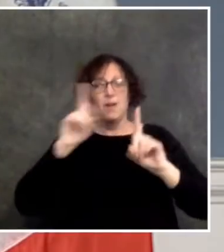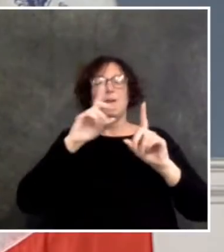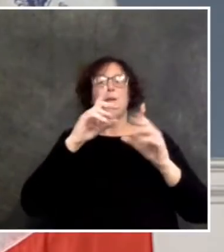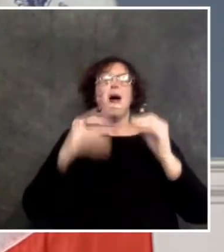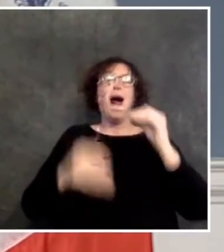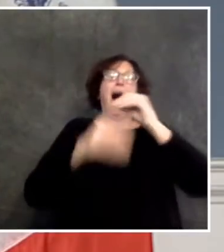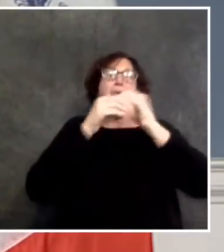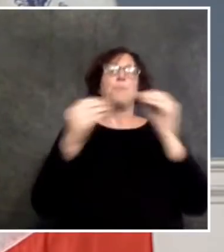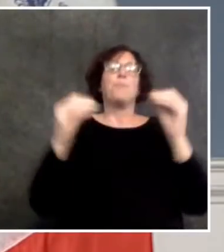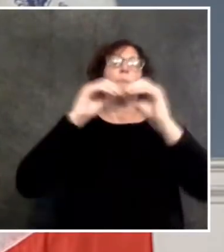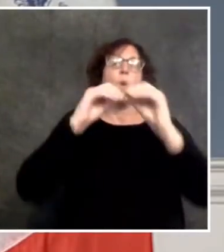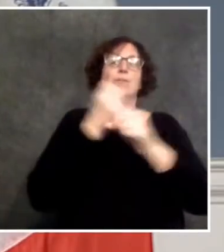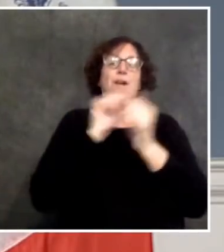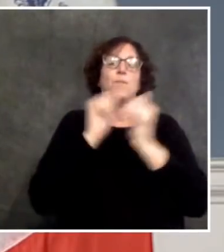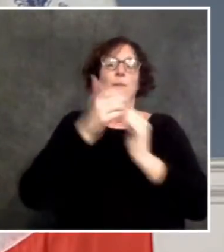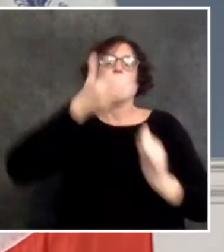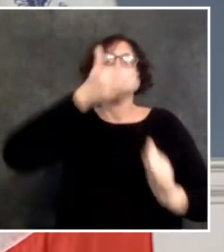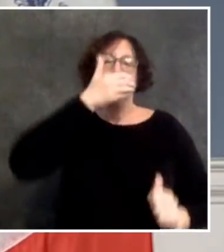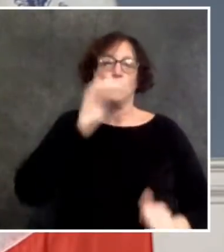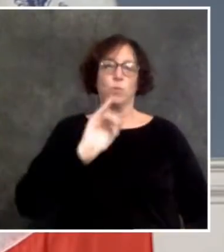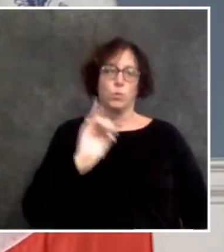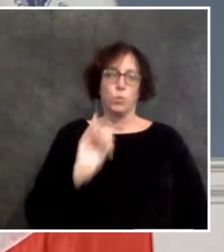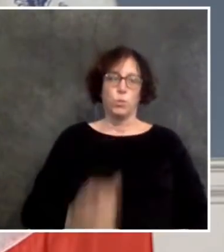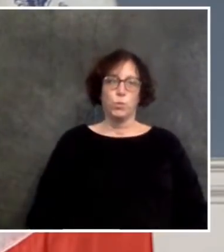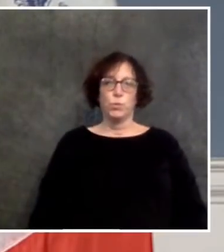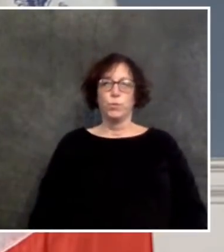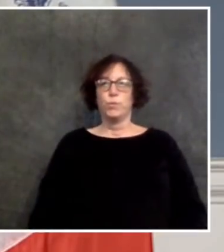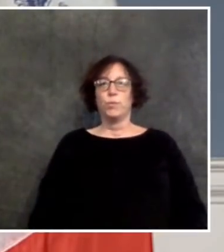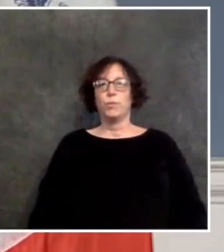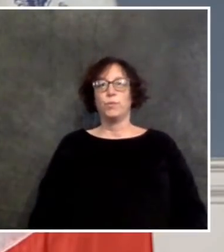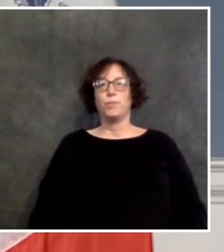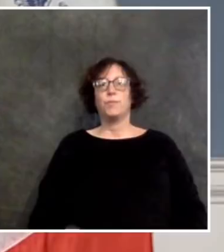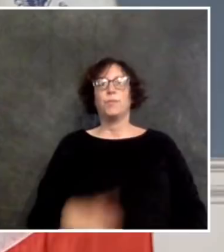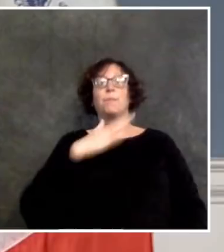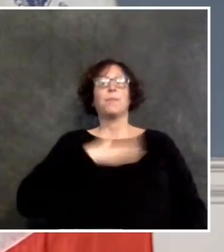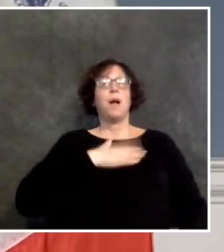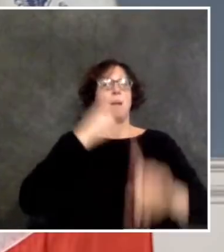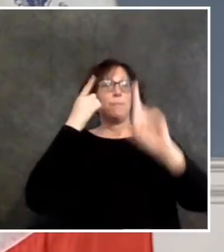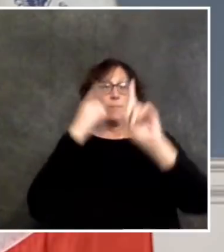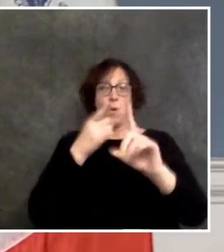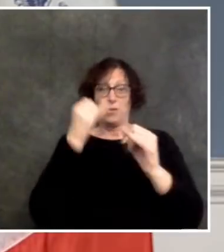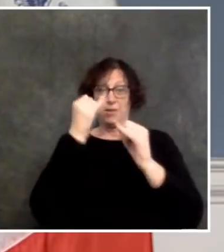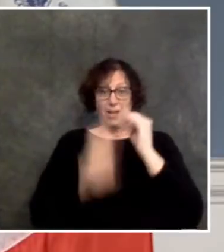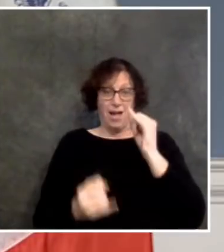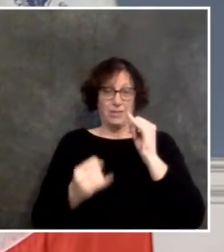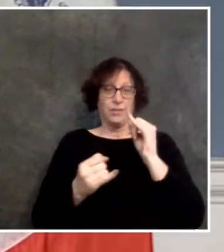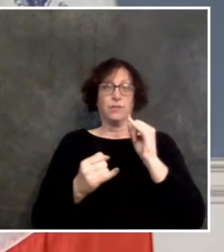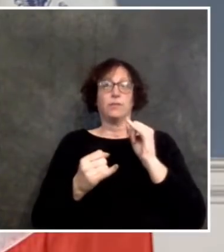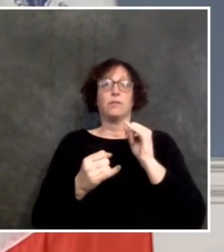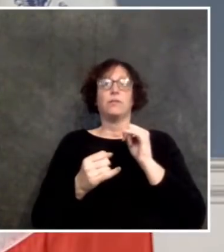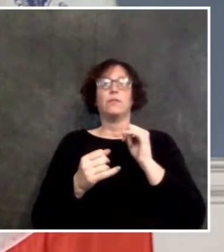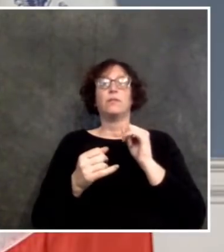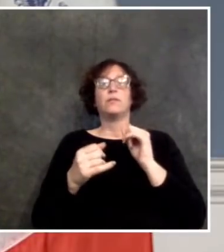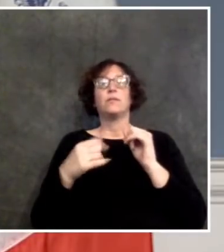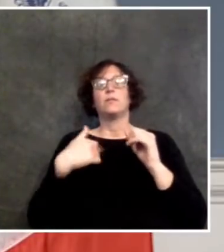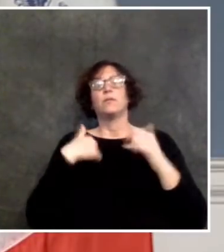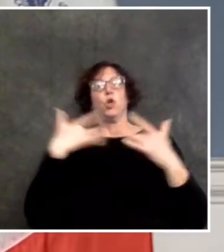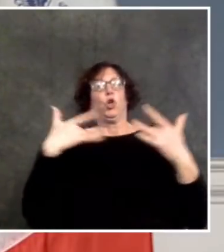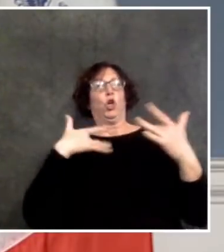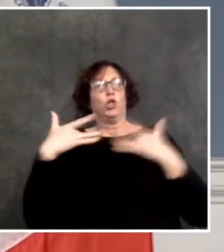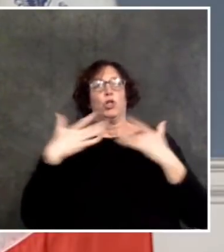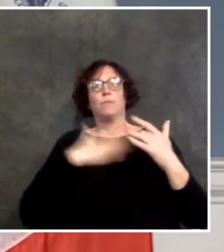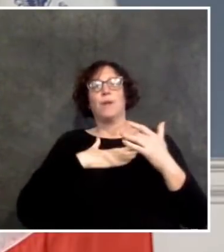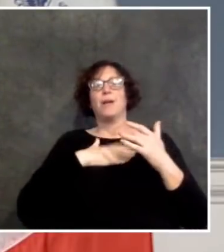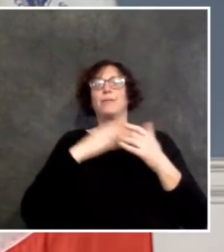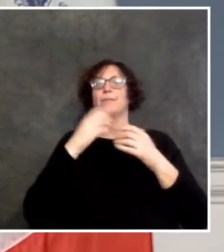last point, Yoav, and then I'll see if the doctor wants to add, we were very concerned all along about the supply. And this was really, again,